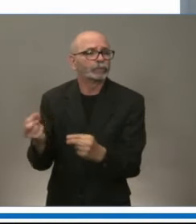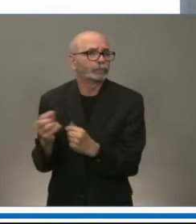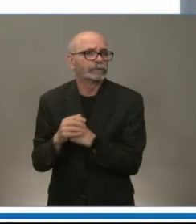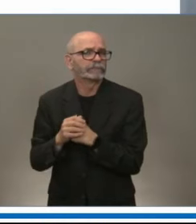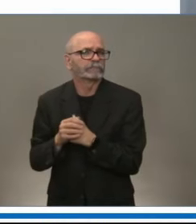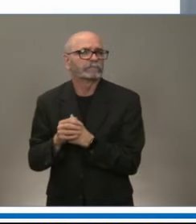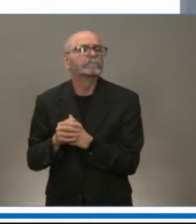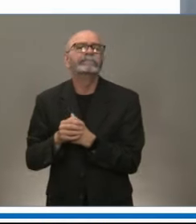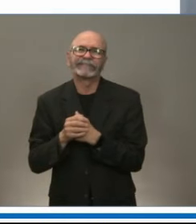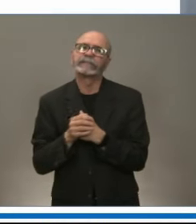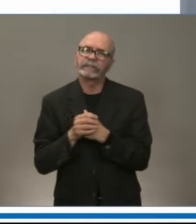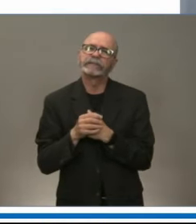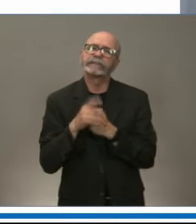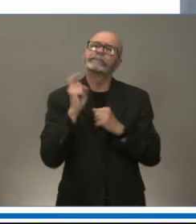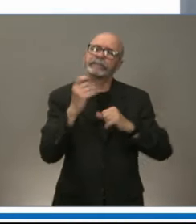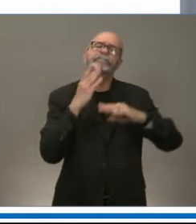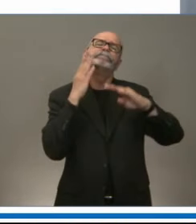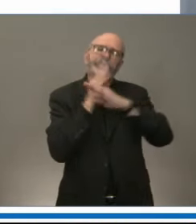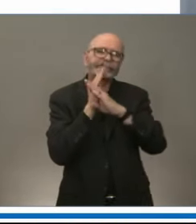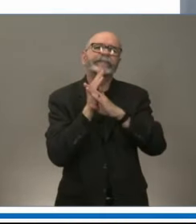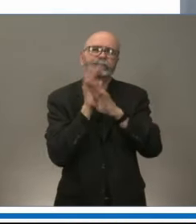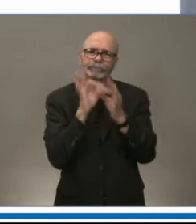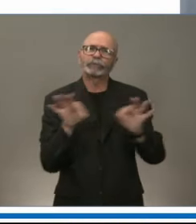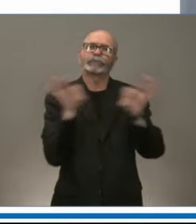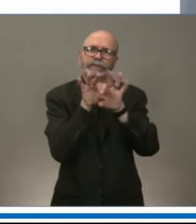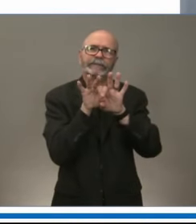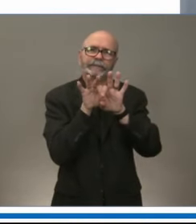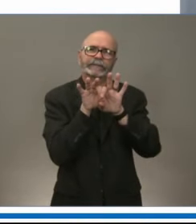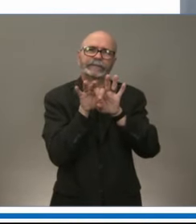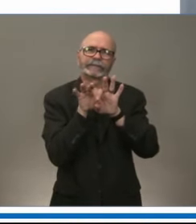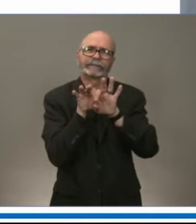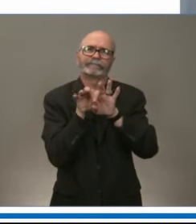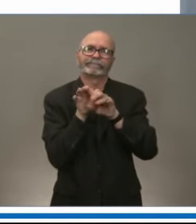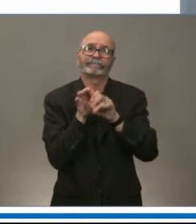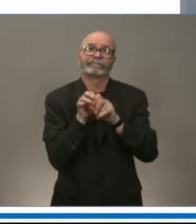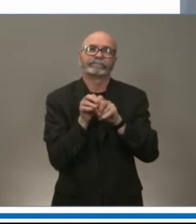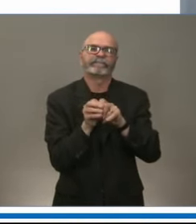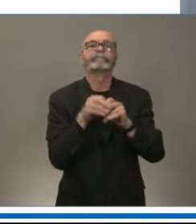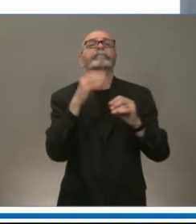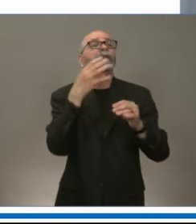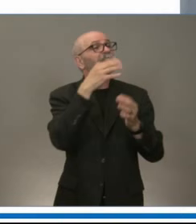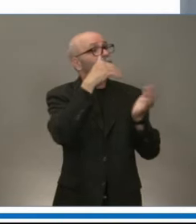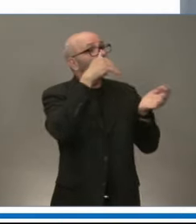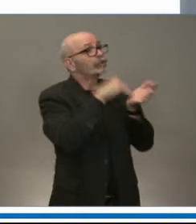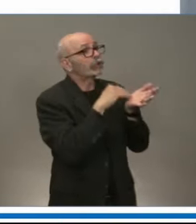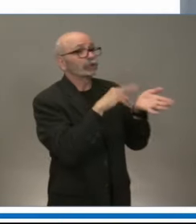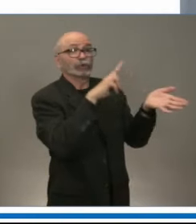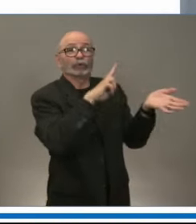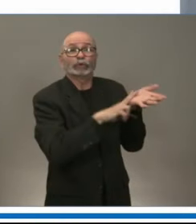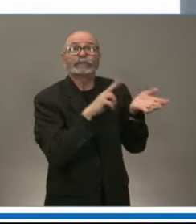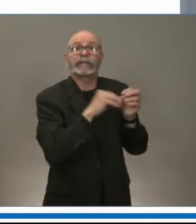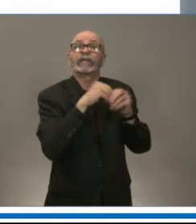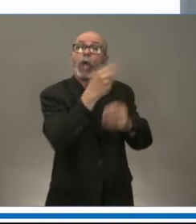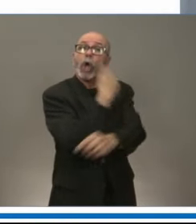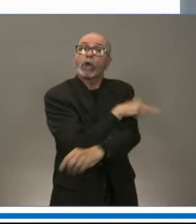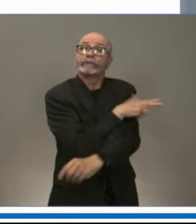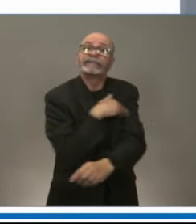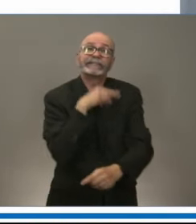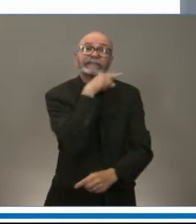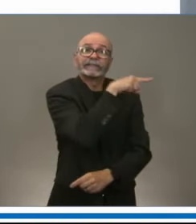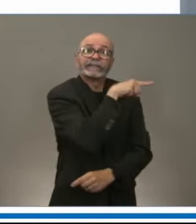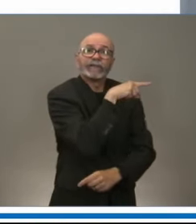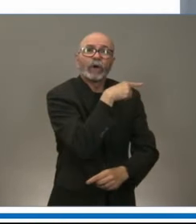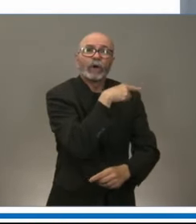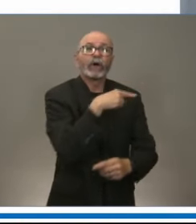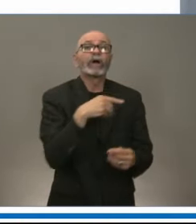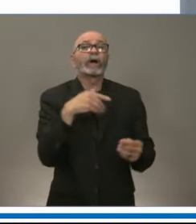possible. We want to protect one another. And that means we protect our frontline healthcare workers, those that are in hospitals and those that are actually coming into our homes, provide